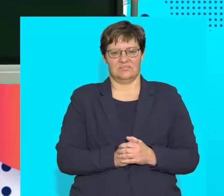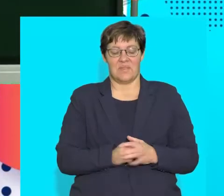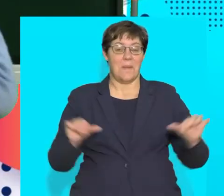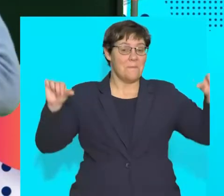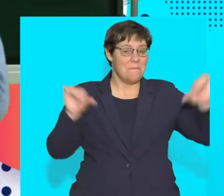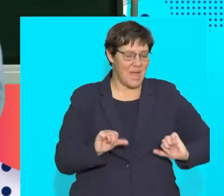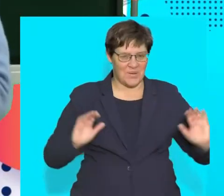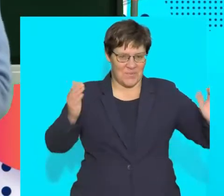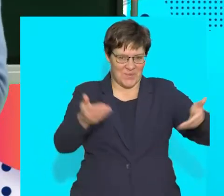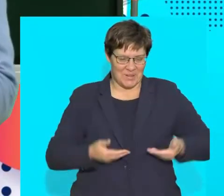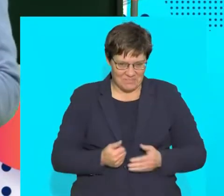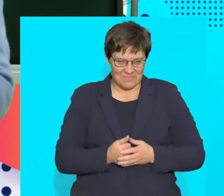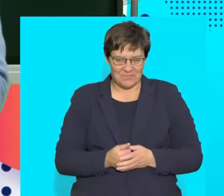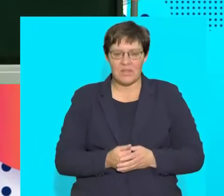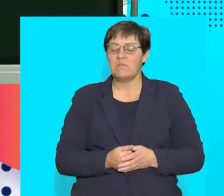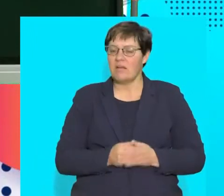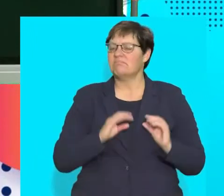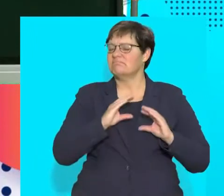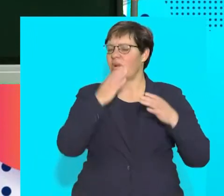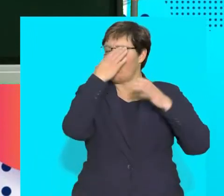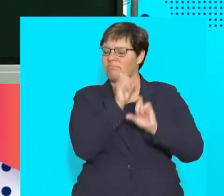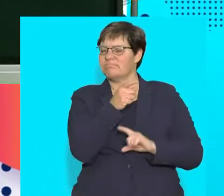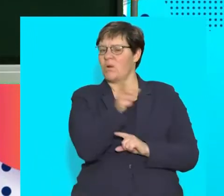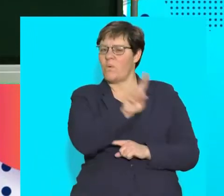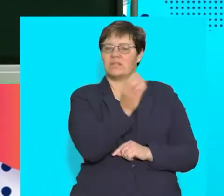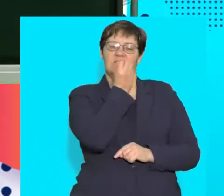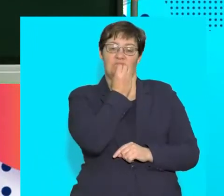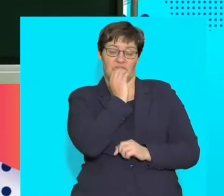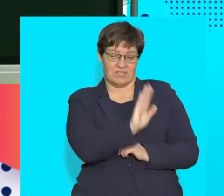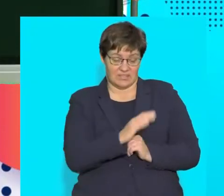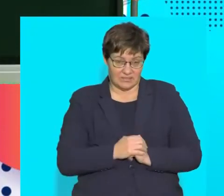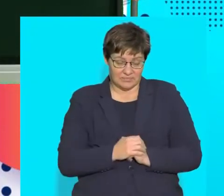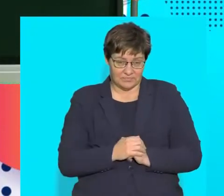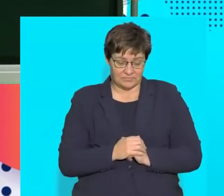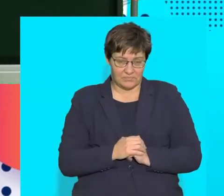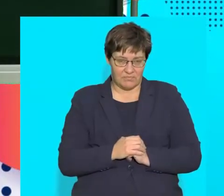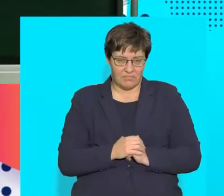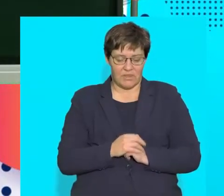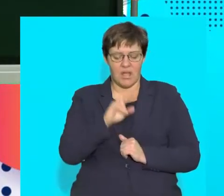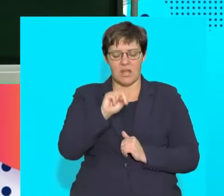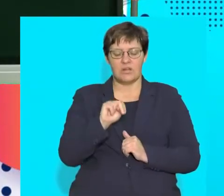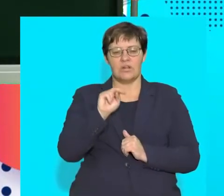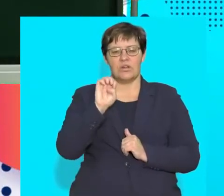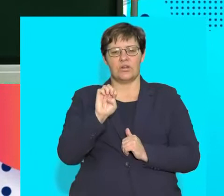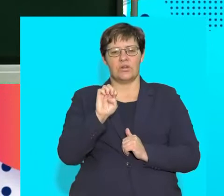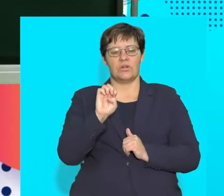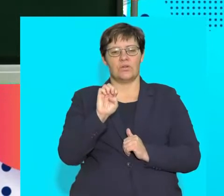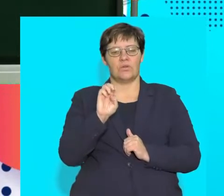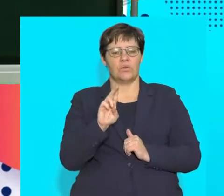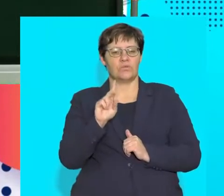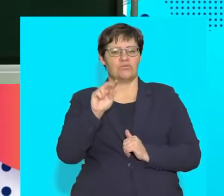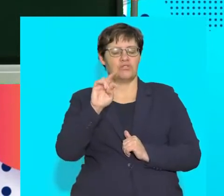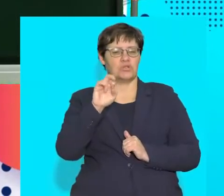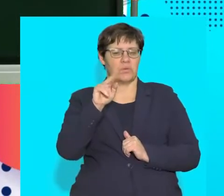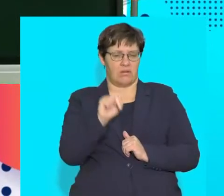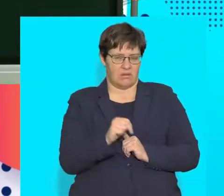Welcome back, life science learners, to our segment where we're looking at nutrition. We're now focusing on nutritional disorders. It's important that